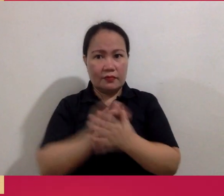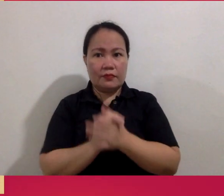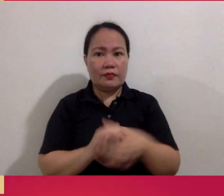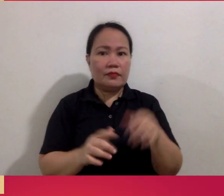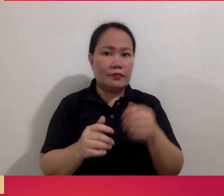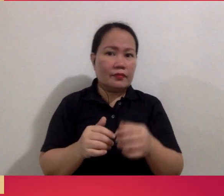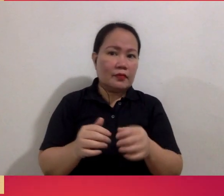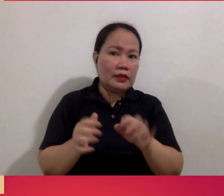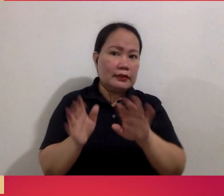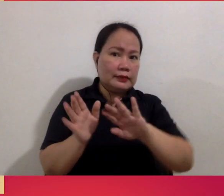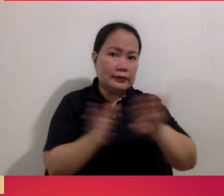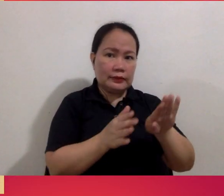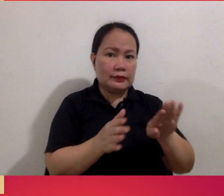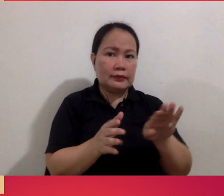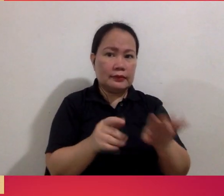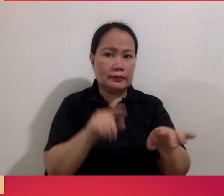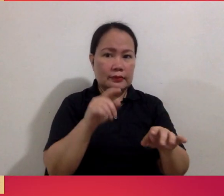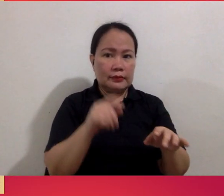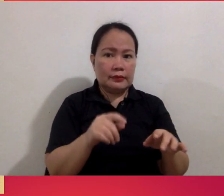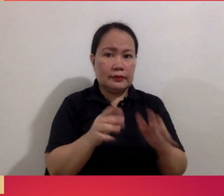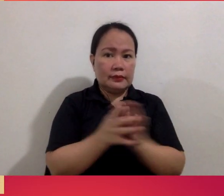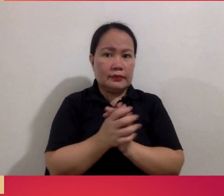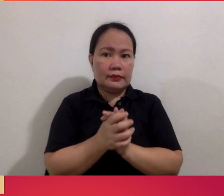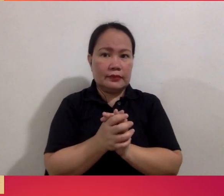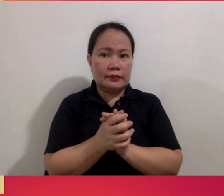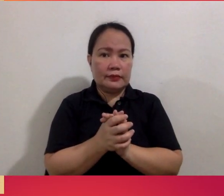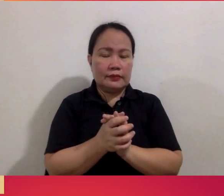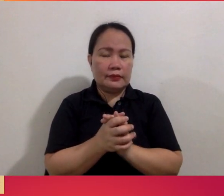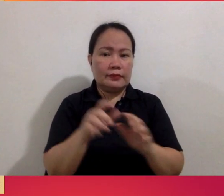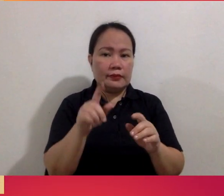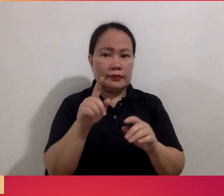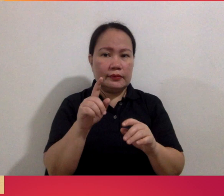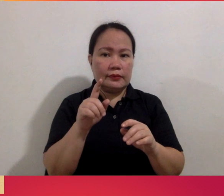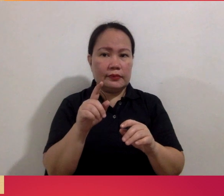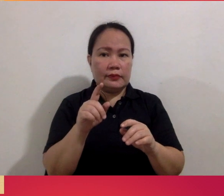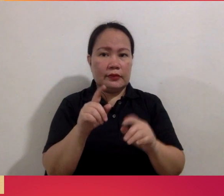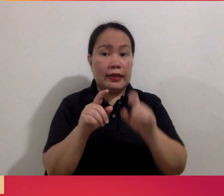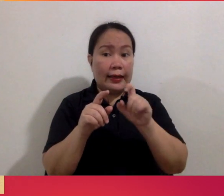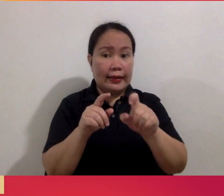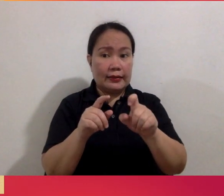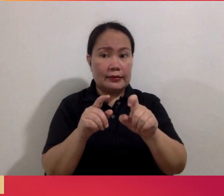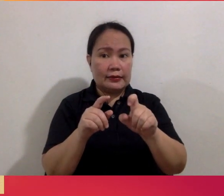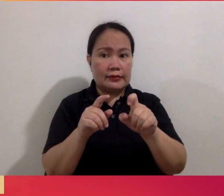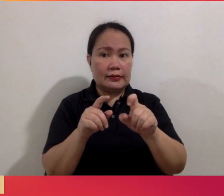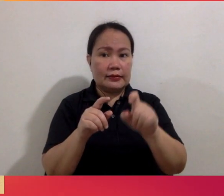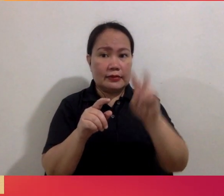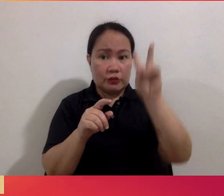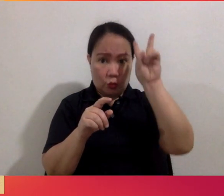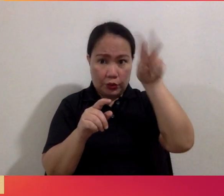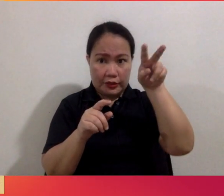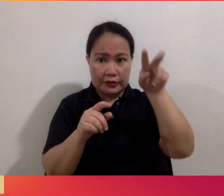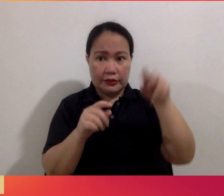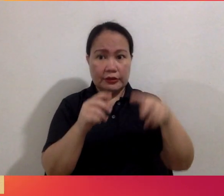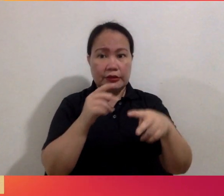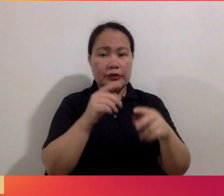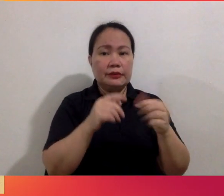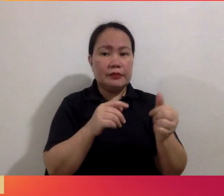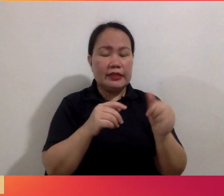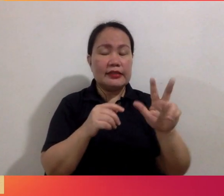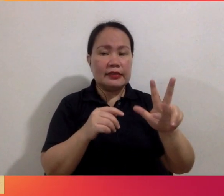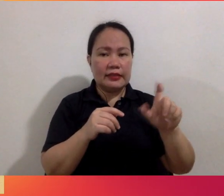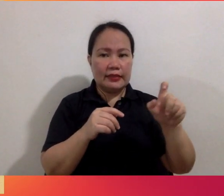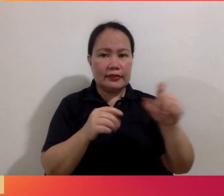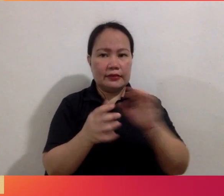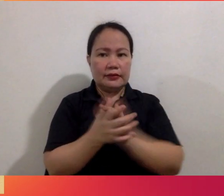negative 5x. Dito sa kabilang side, multiply natin itong LCD kay 1, so the answer is x